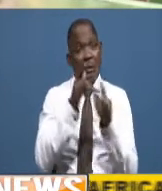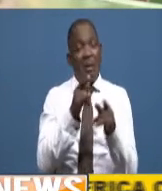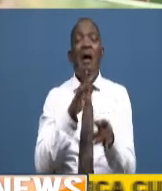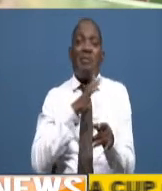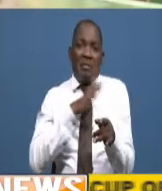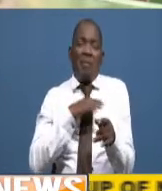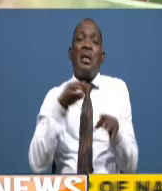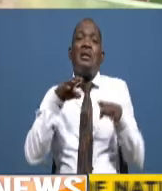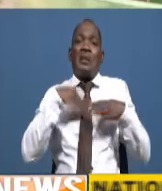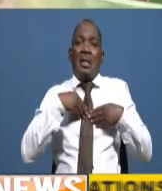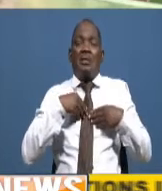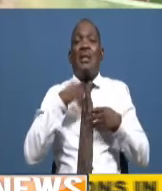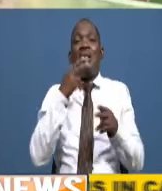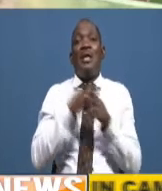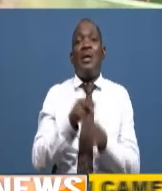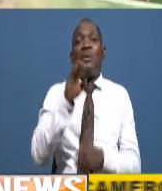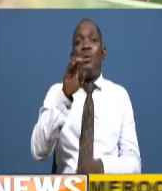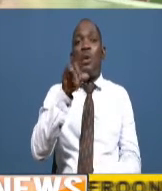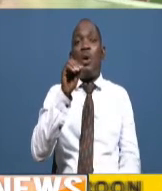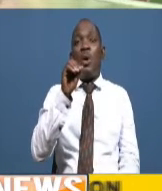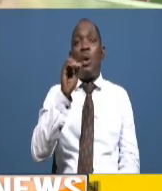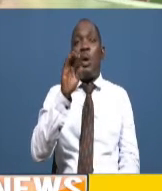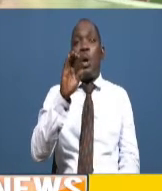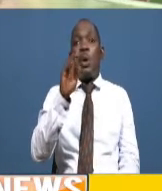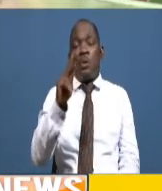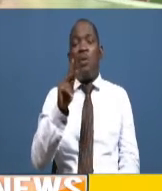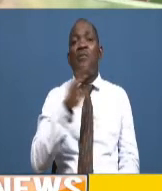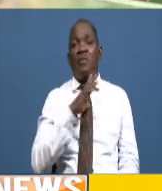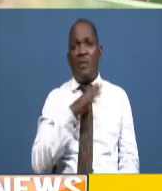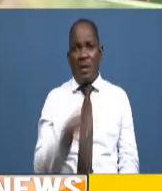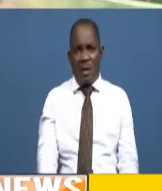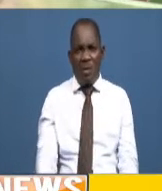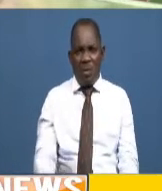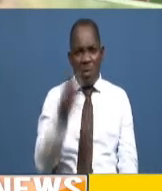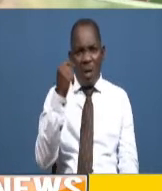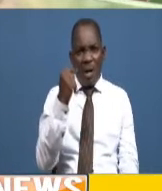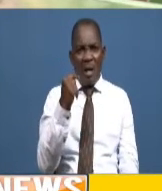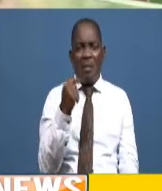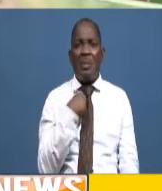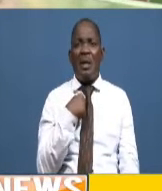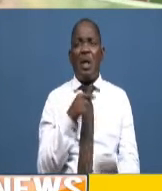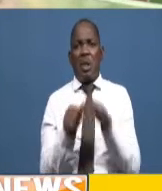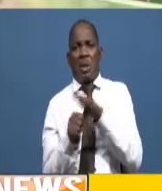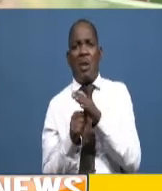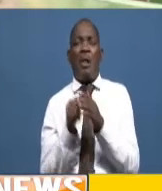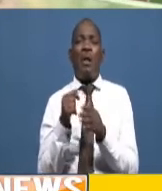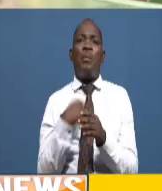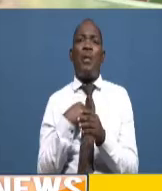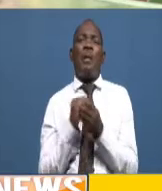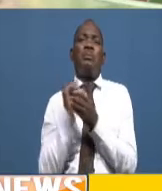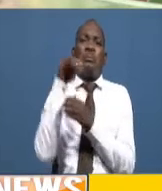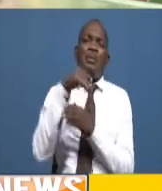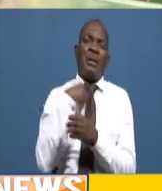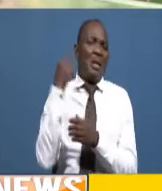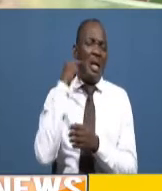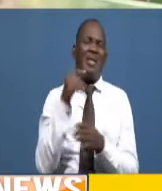cool name. And then I realized it was a name to tease me because of the hour minder, the minute minder being long and short. I cried about it, I was sad